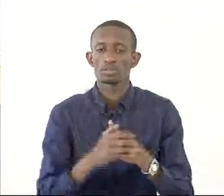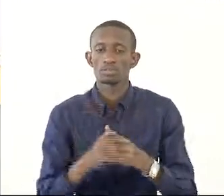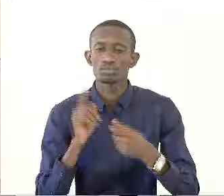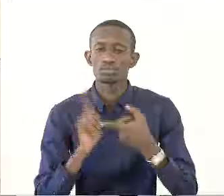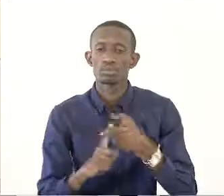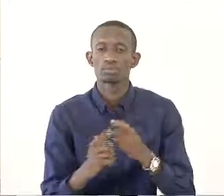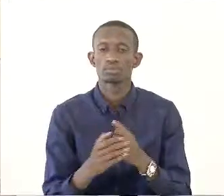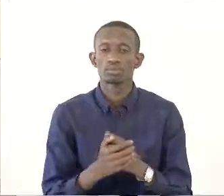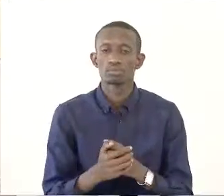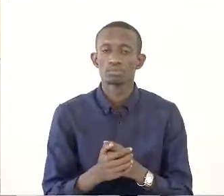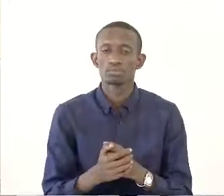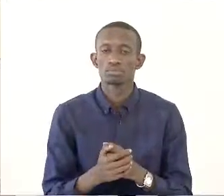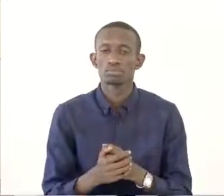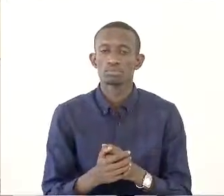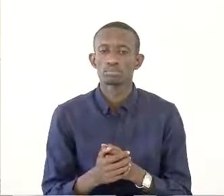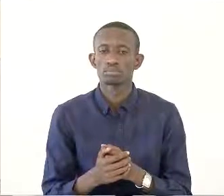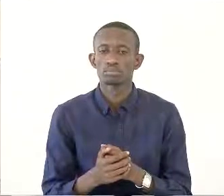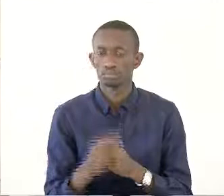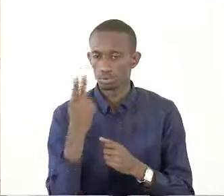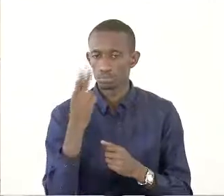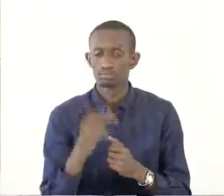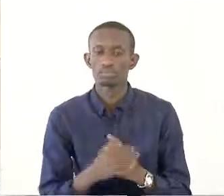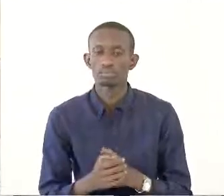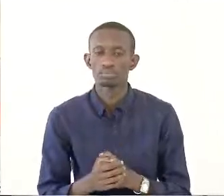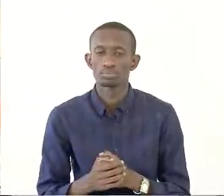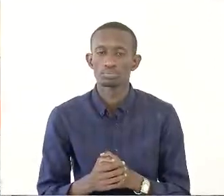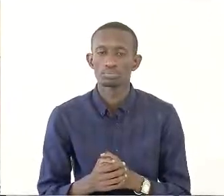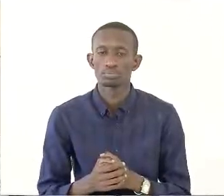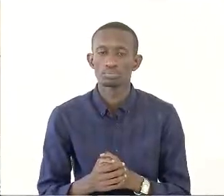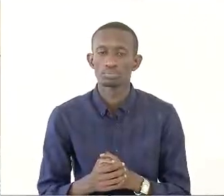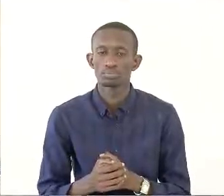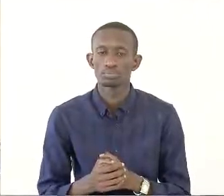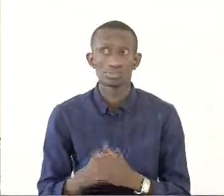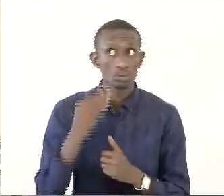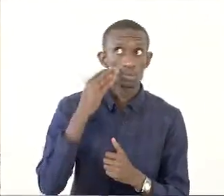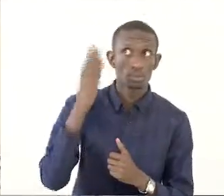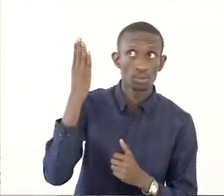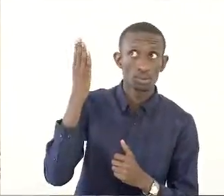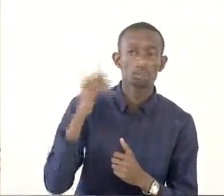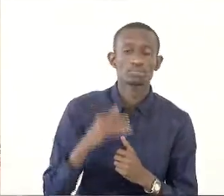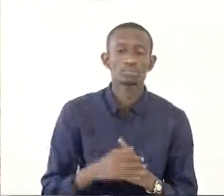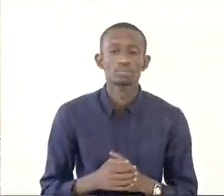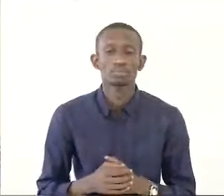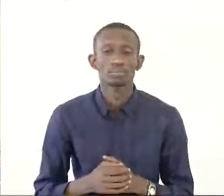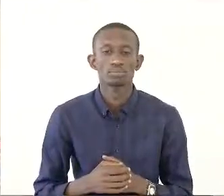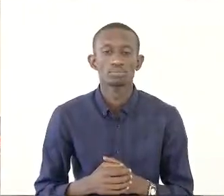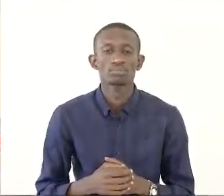x squared minus 3x, then plus 2. As you can see, you need to follow the